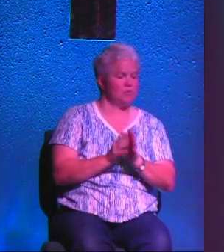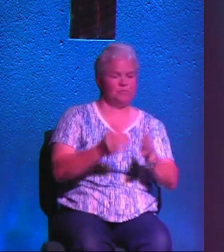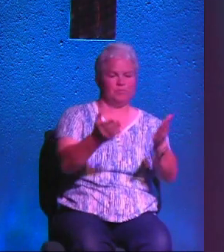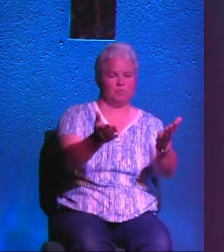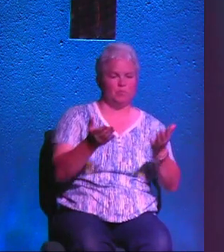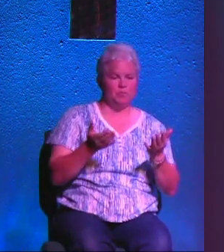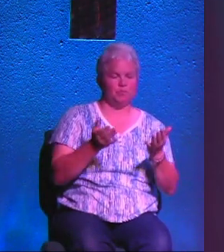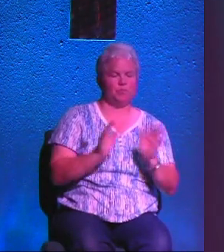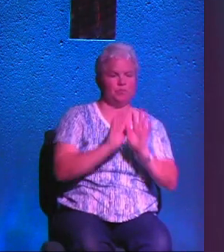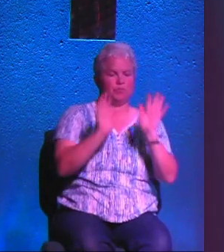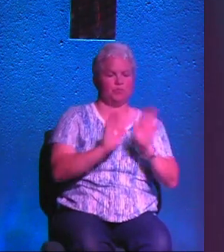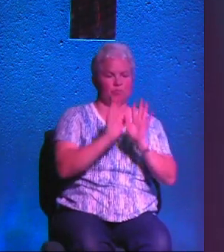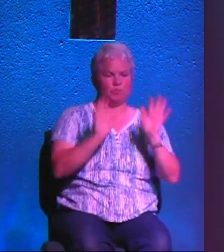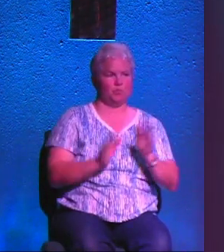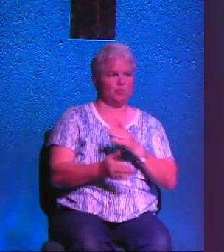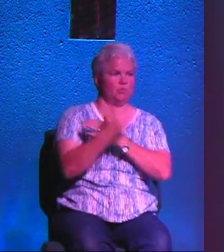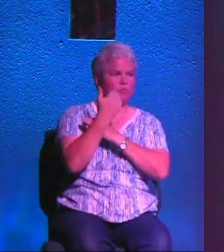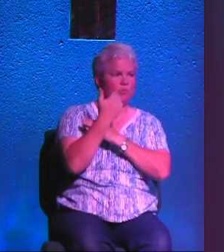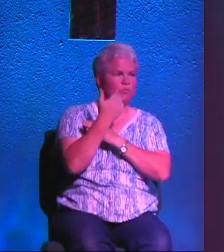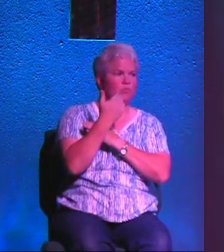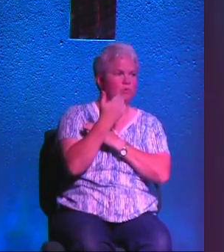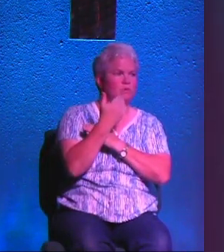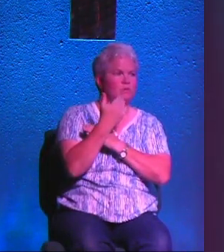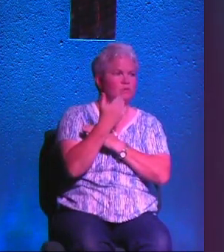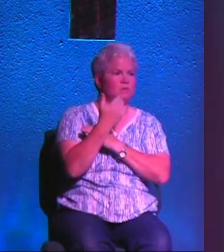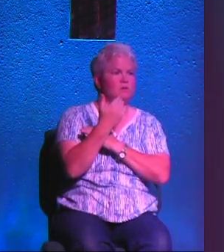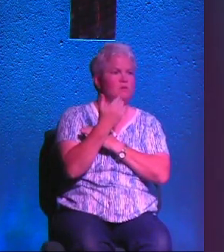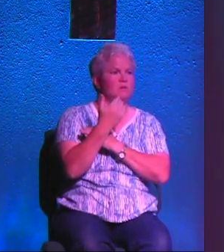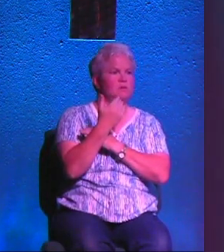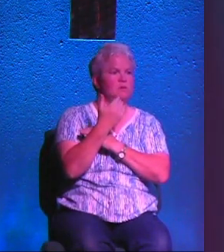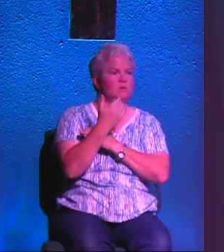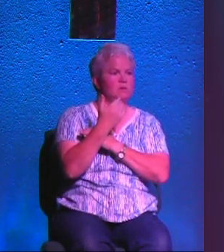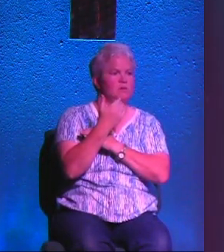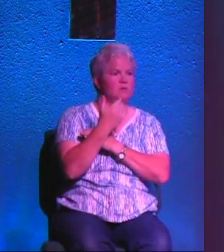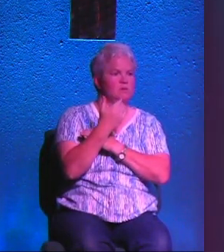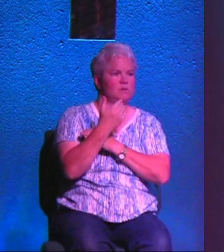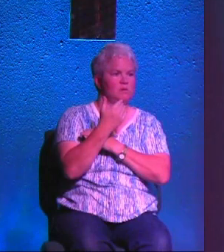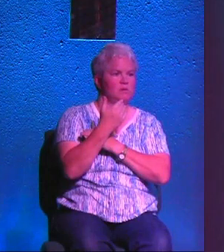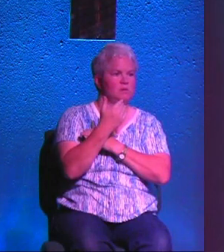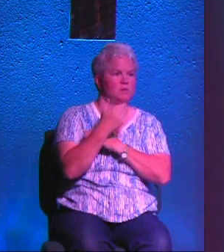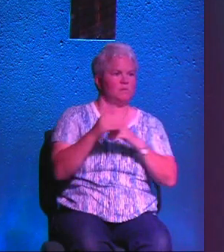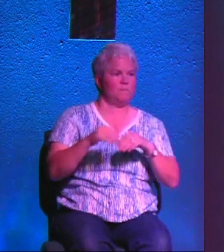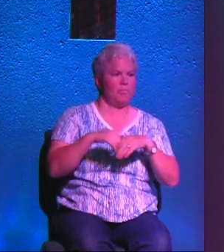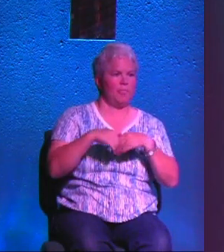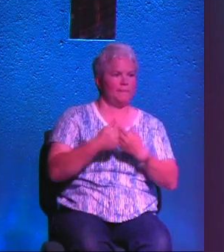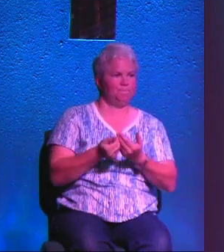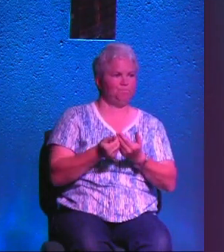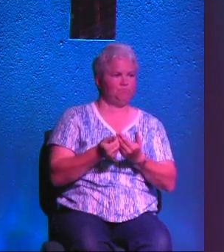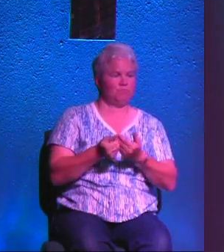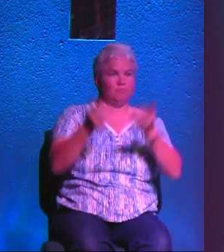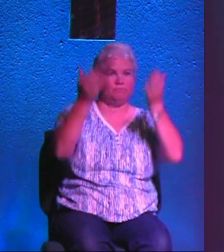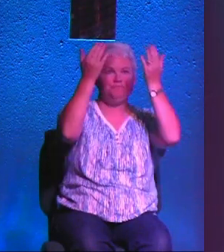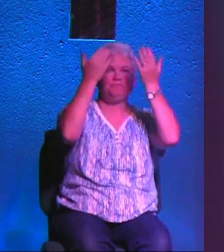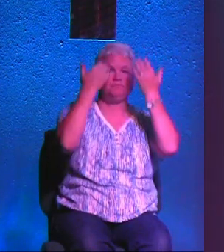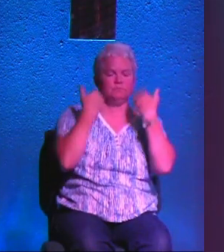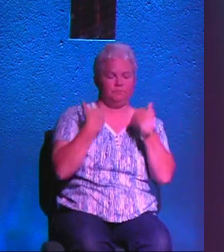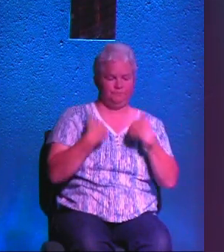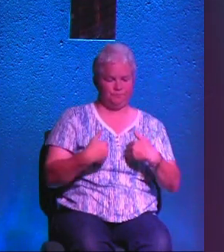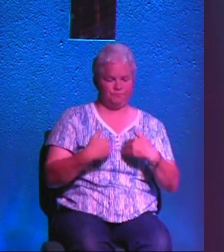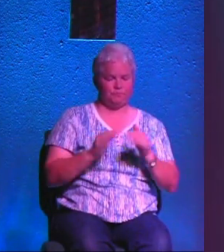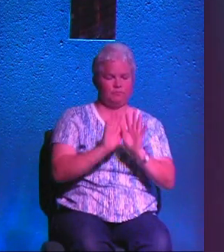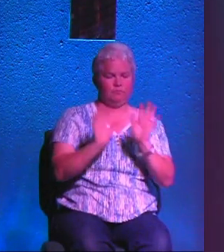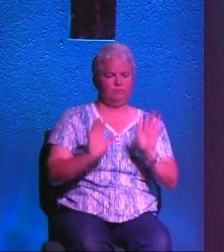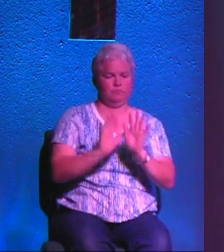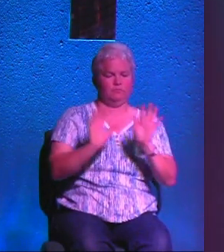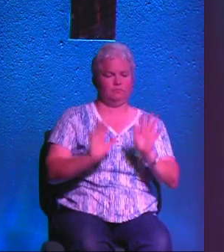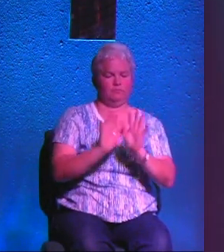to receive here on a Sunday morning. That should not determine how close you're going to try to pull to God on